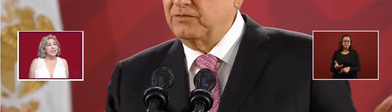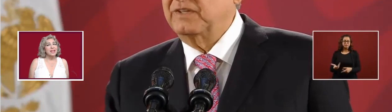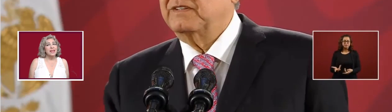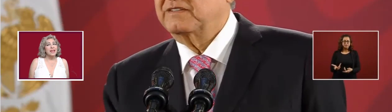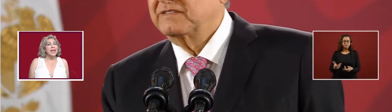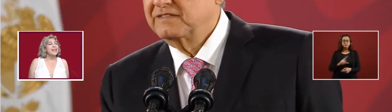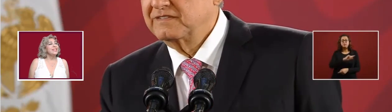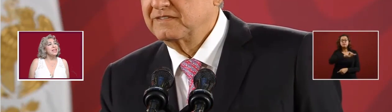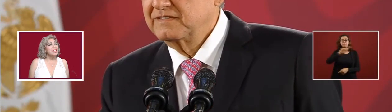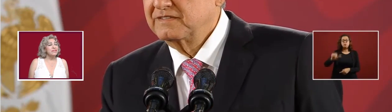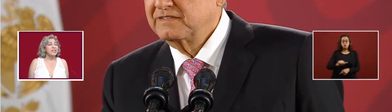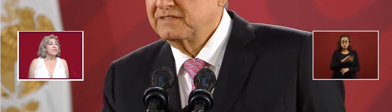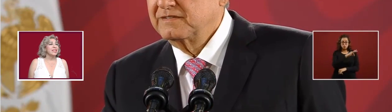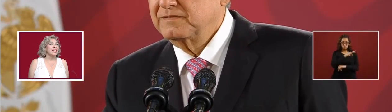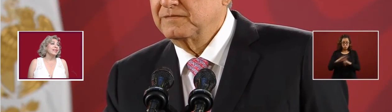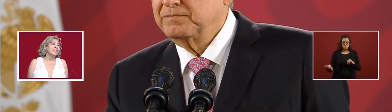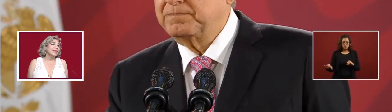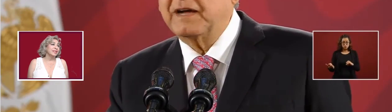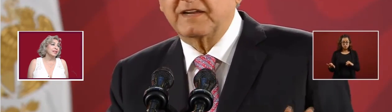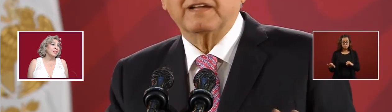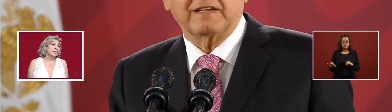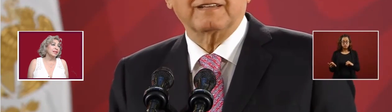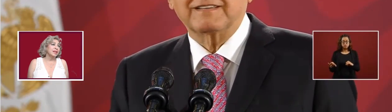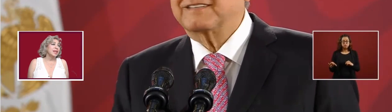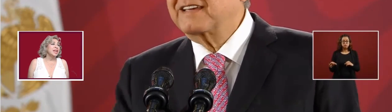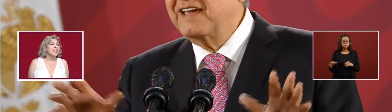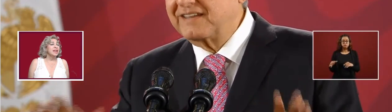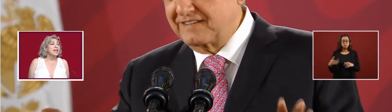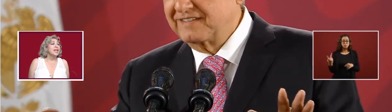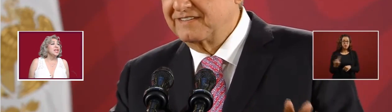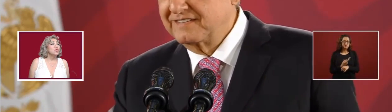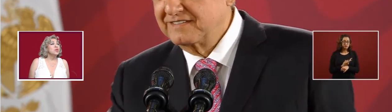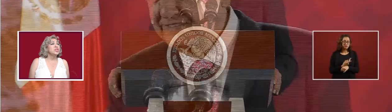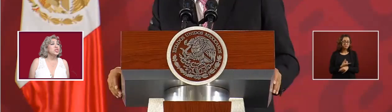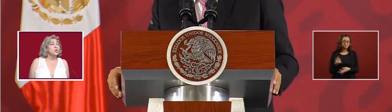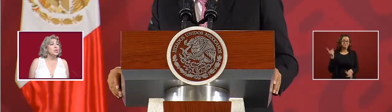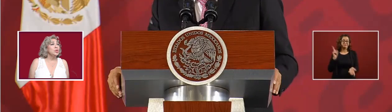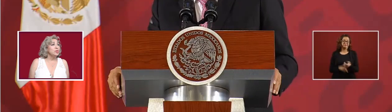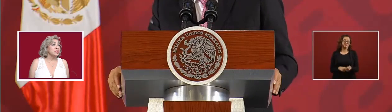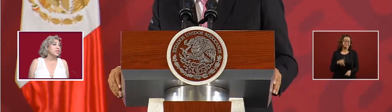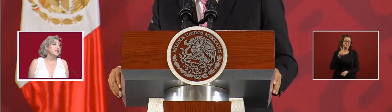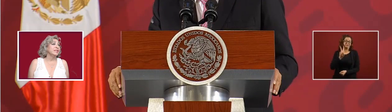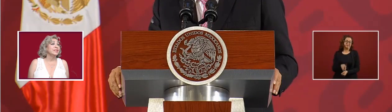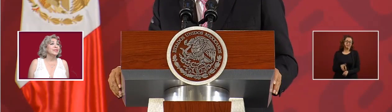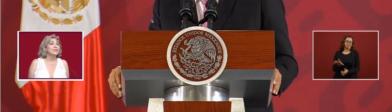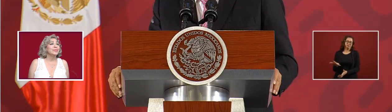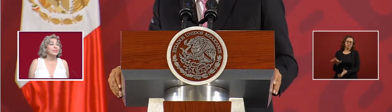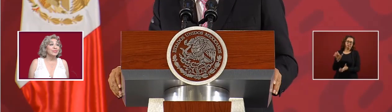at the end of everything. In order to loot.